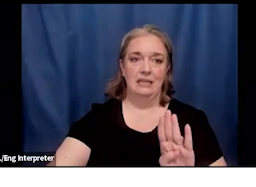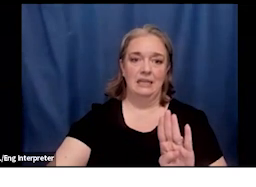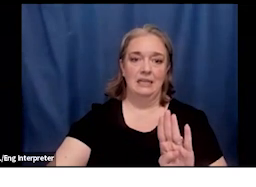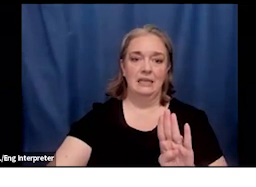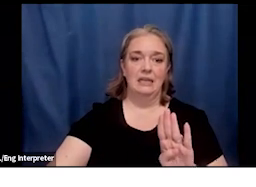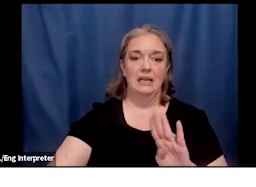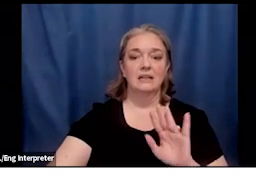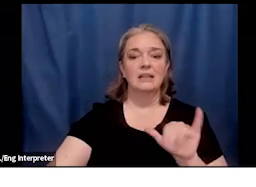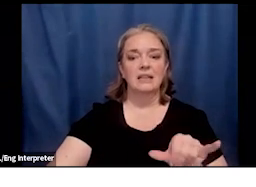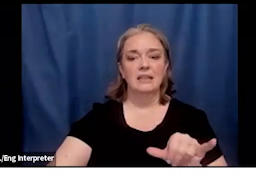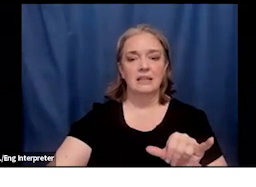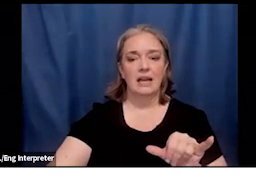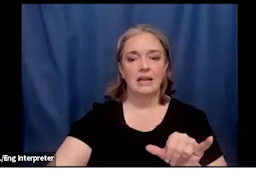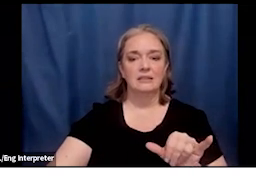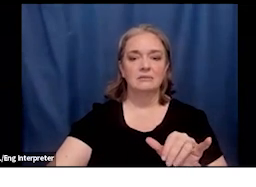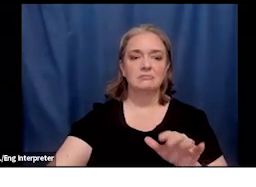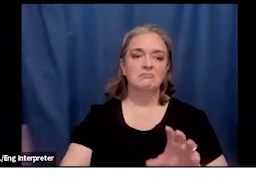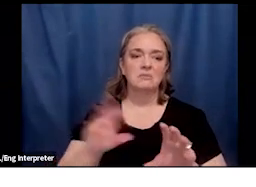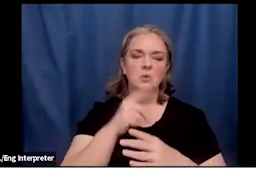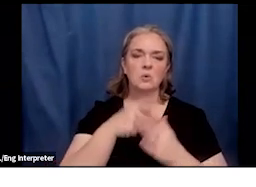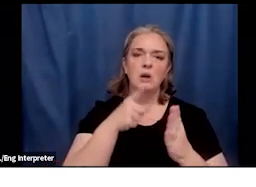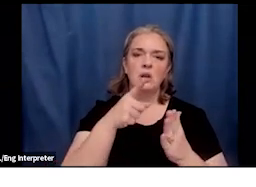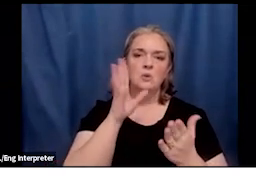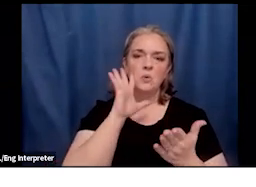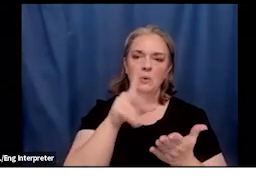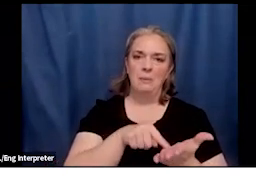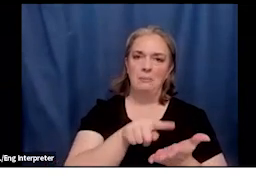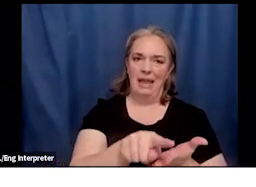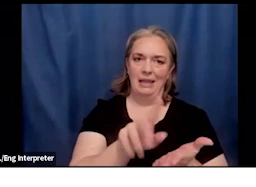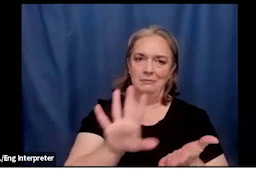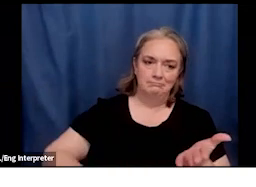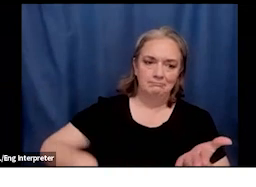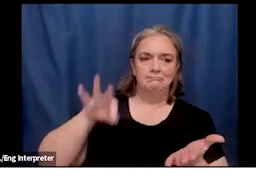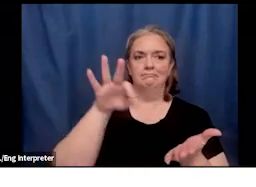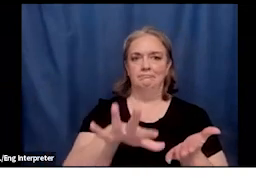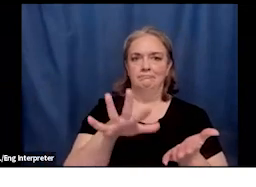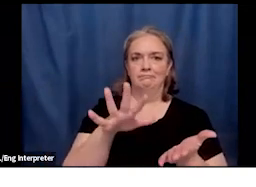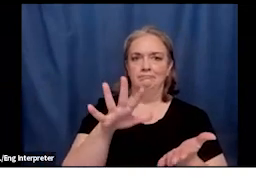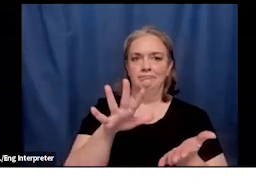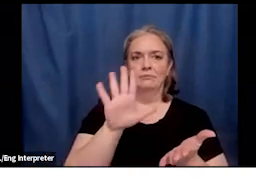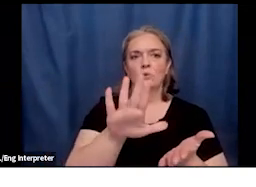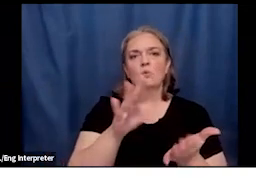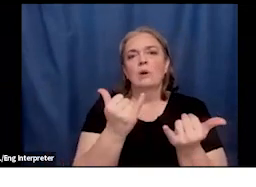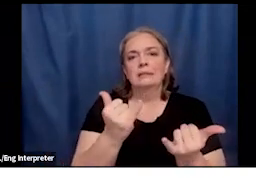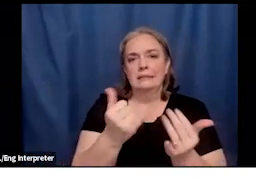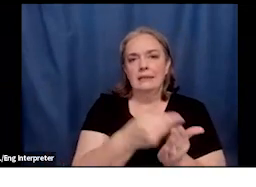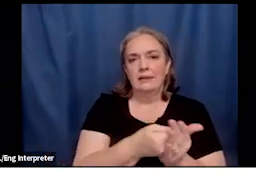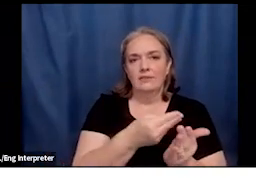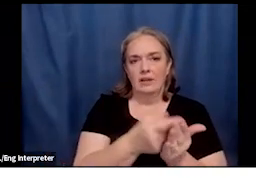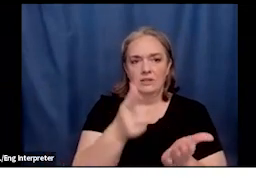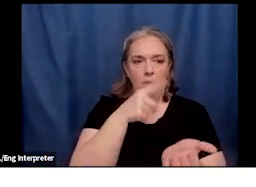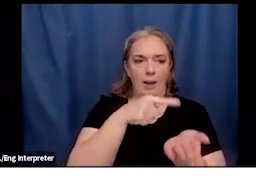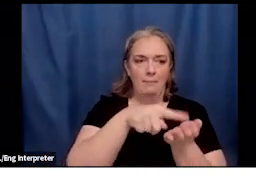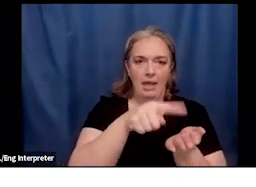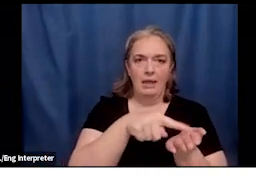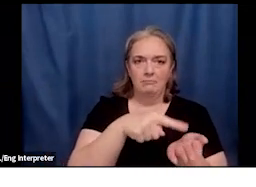to pay out of pocket or out of your organization or community groups, existing funds. And then